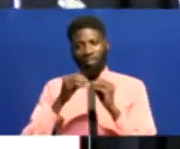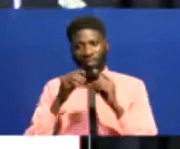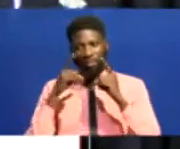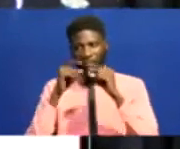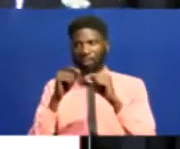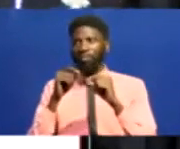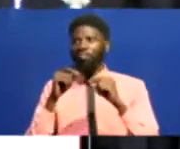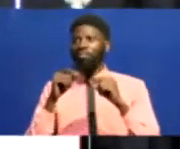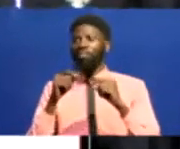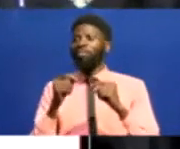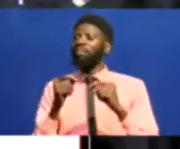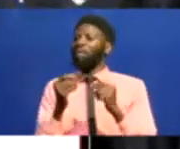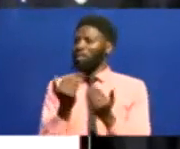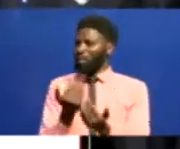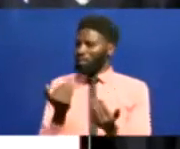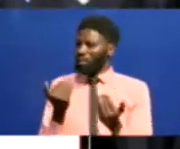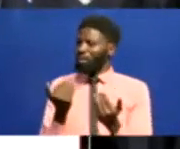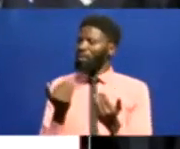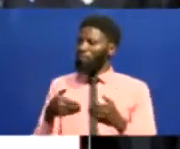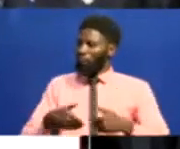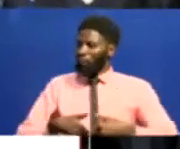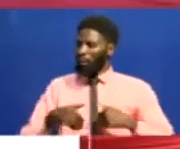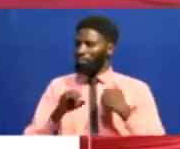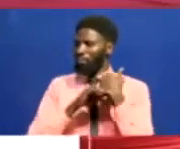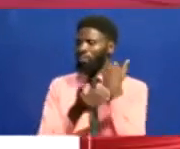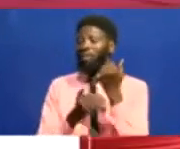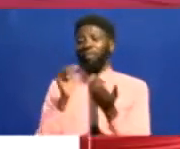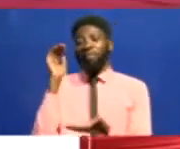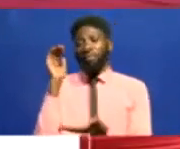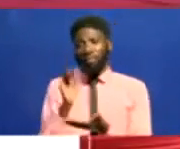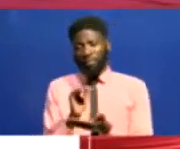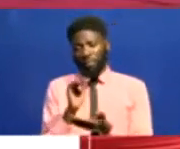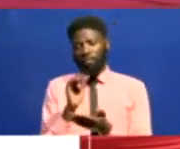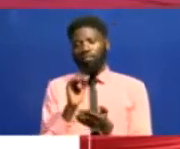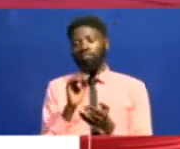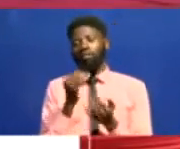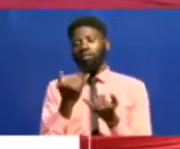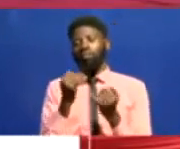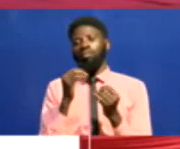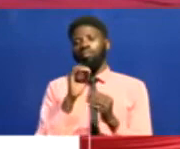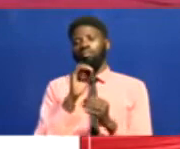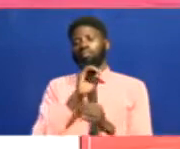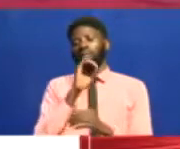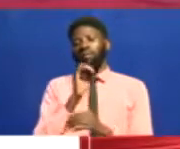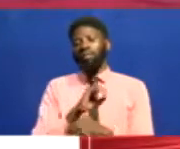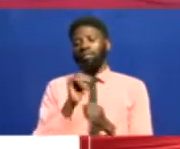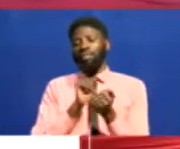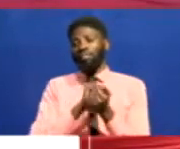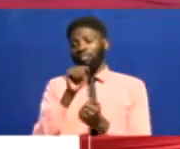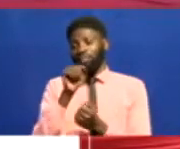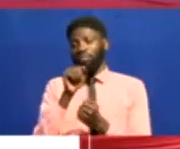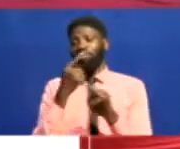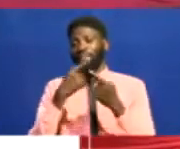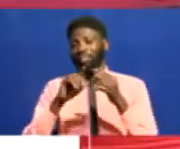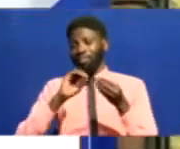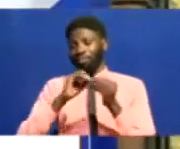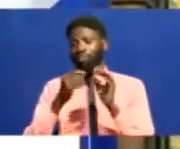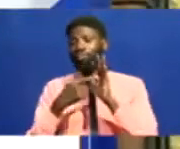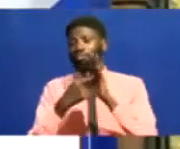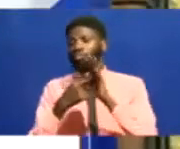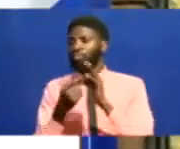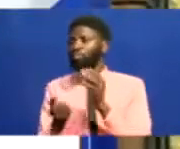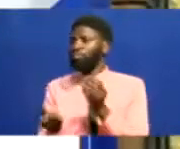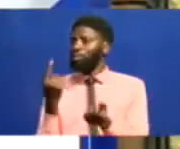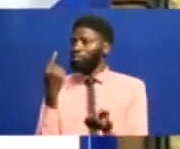kutoka 18% mwaka 2014 hadi 15% mwaka 2022 humu nchini, takwimu zinaashiria kuwa visa